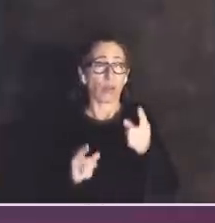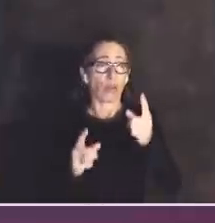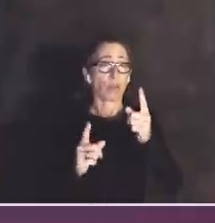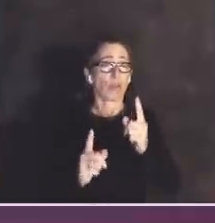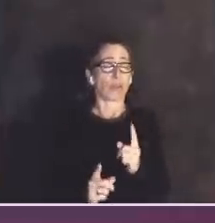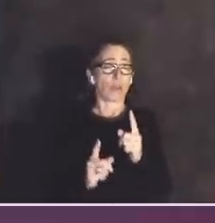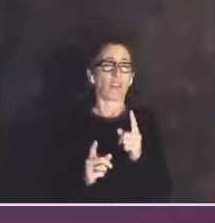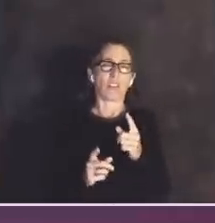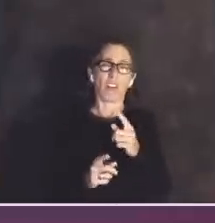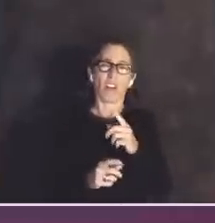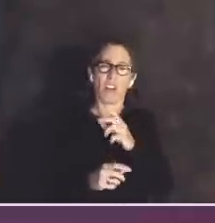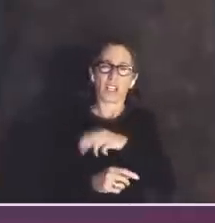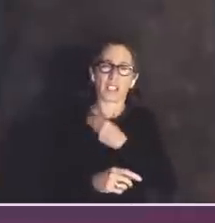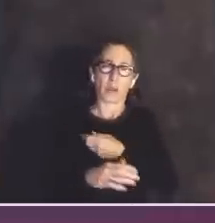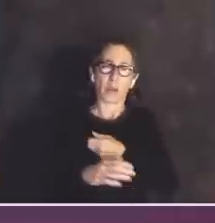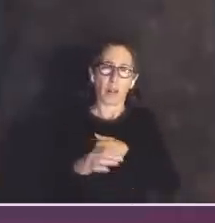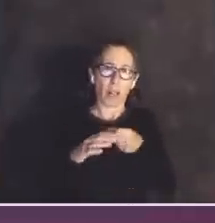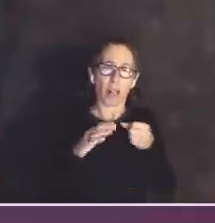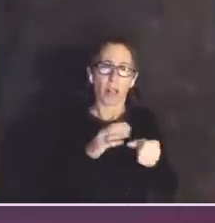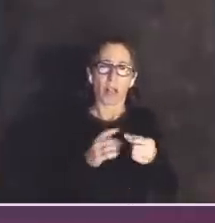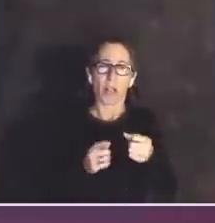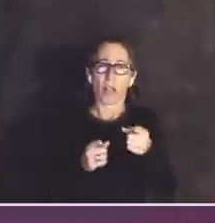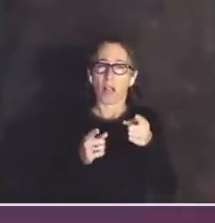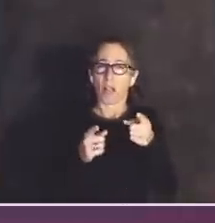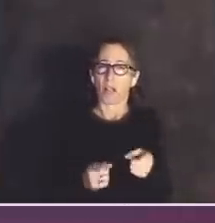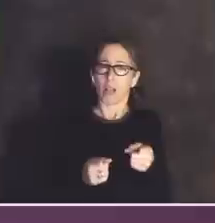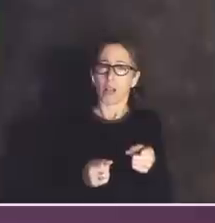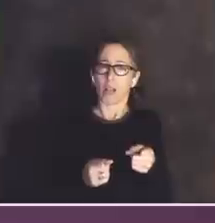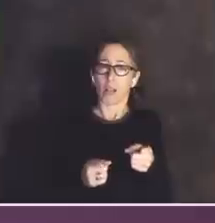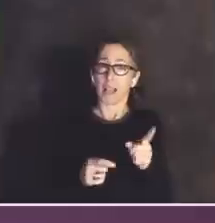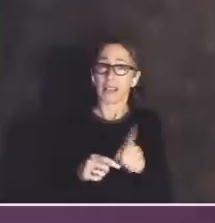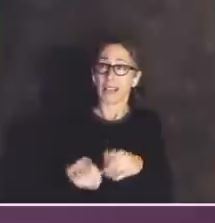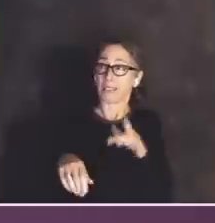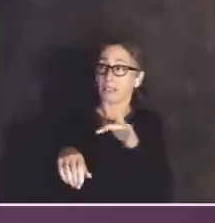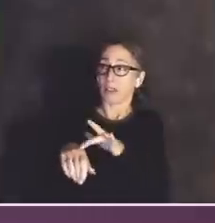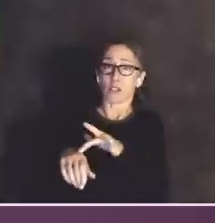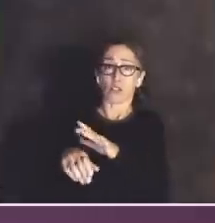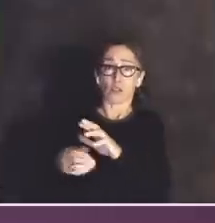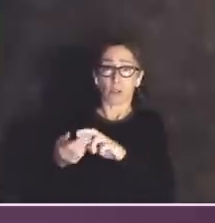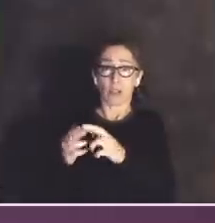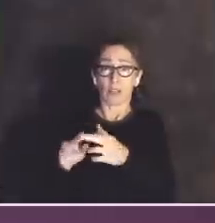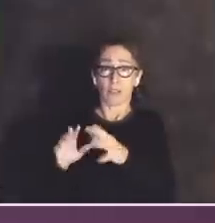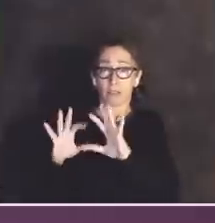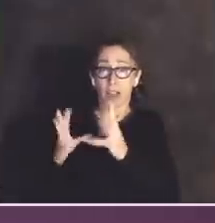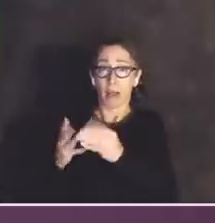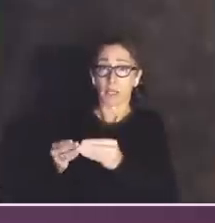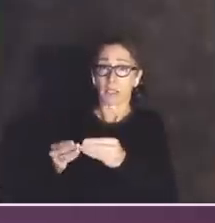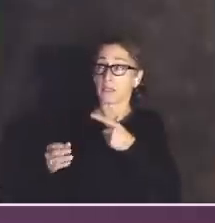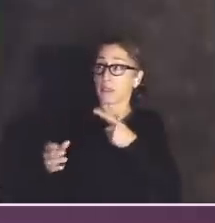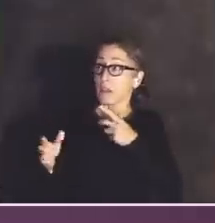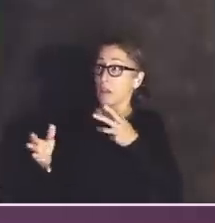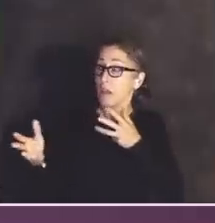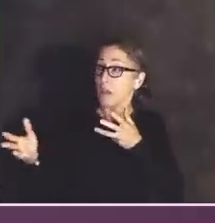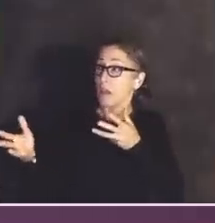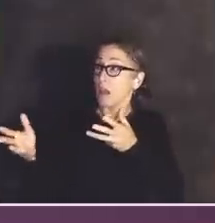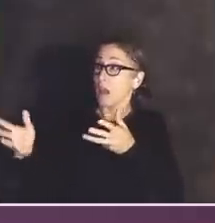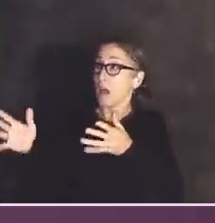to be there with them in the hospital and hold their hand, in their last days on earth, we're by